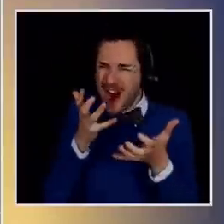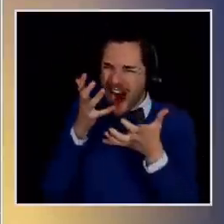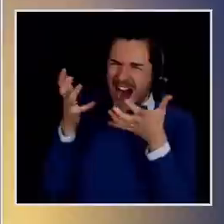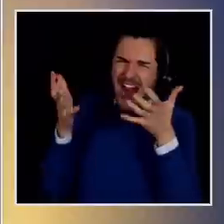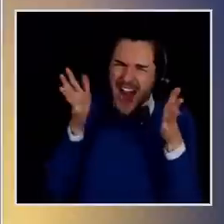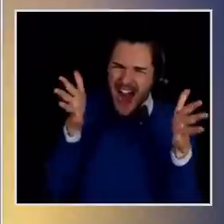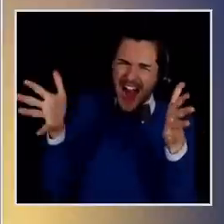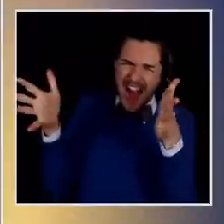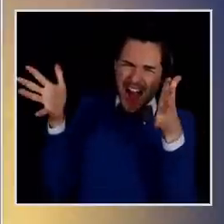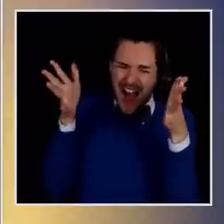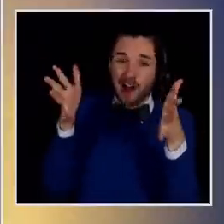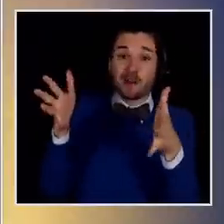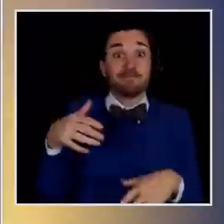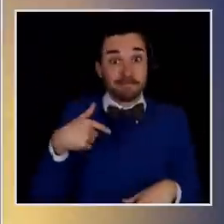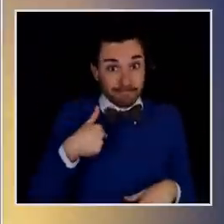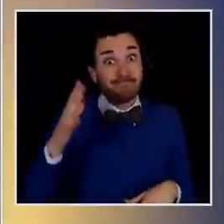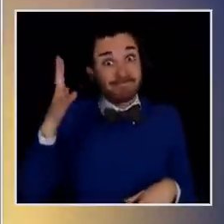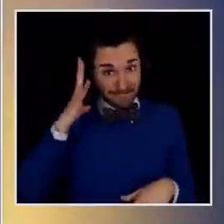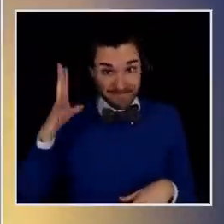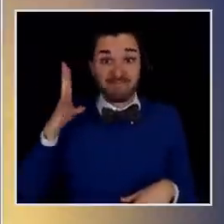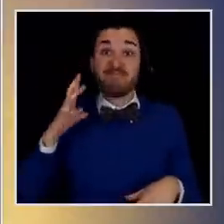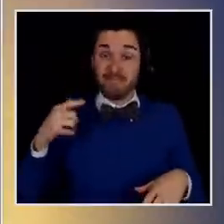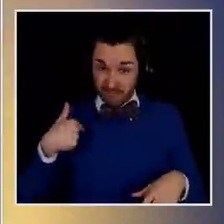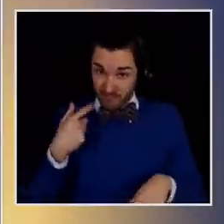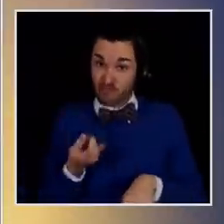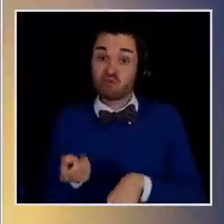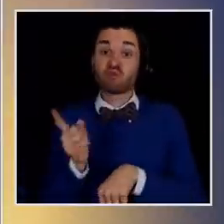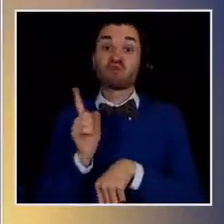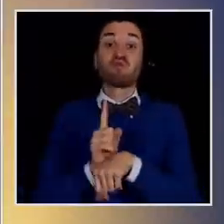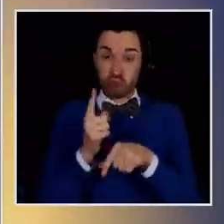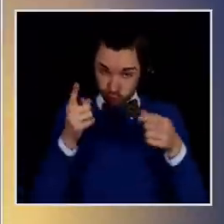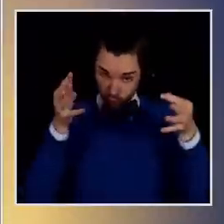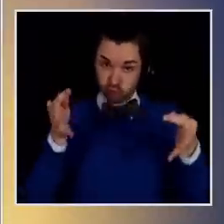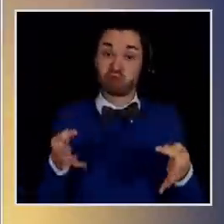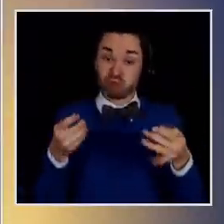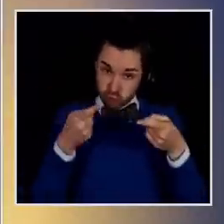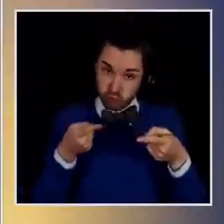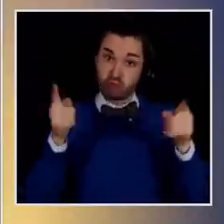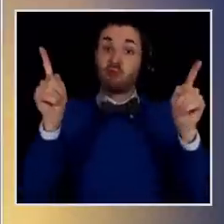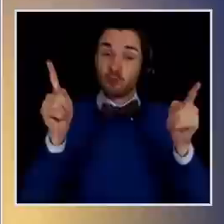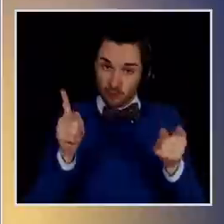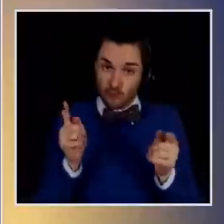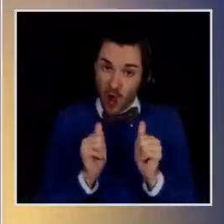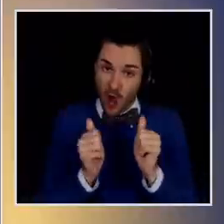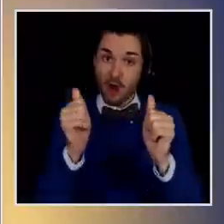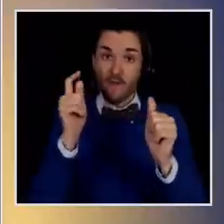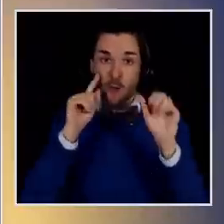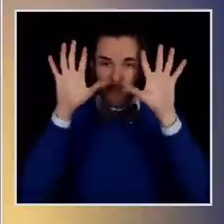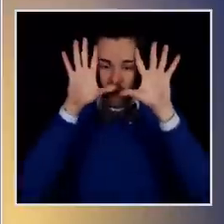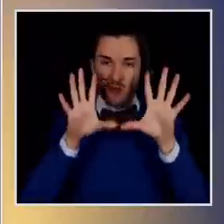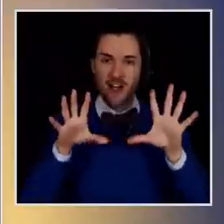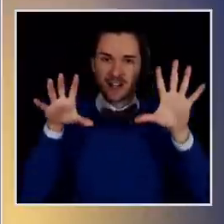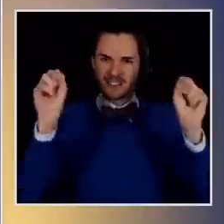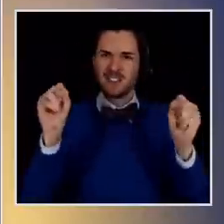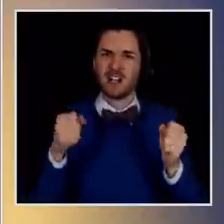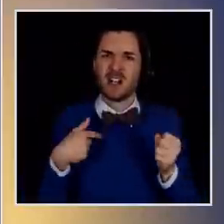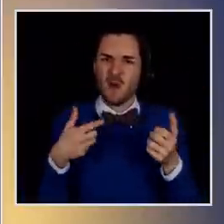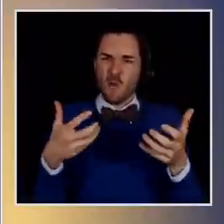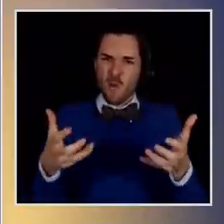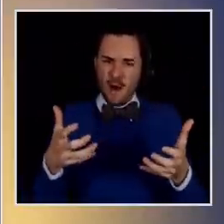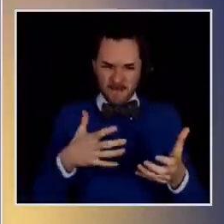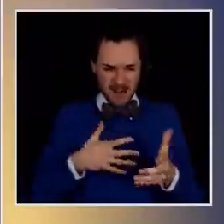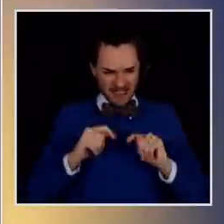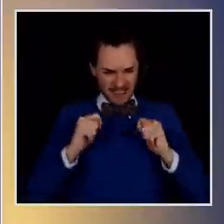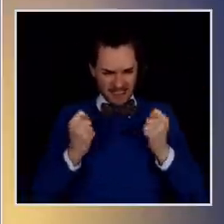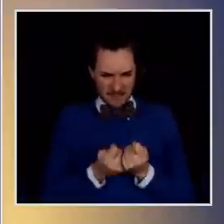I said at the outset, I wanted to represent this campaign to represent and look like America. We've done that.